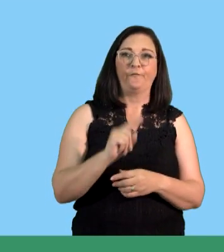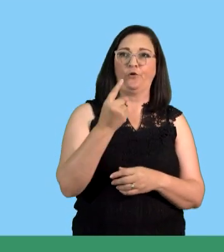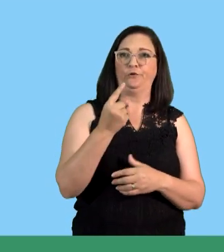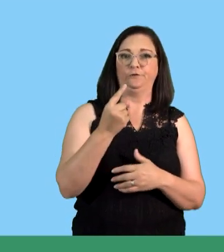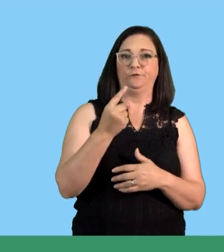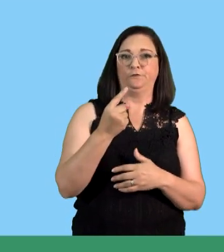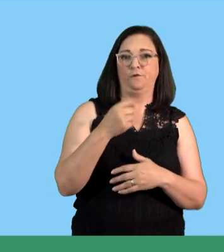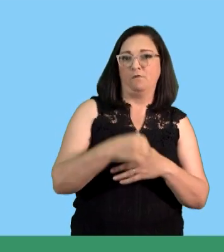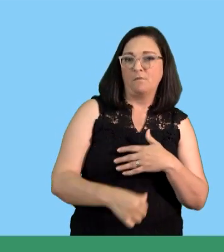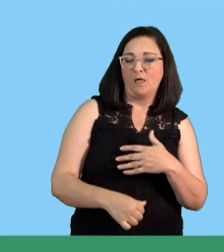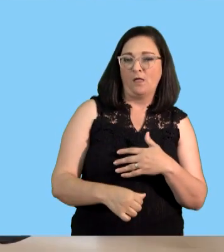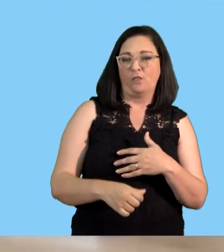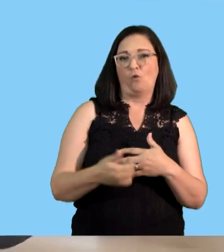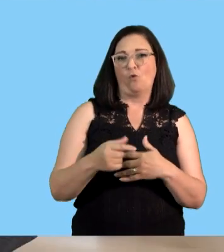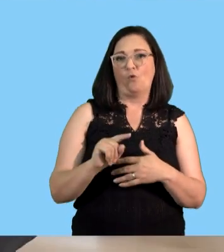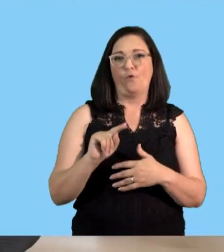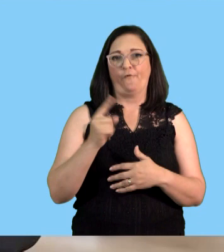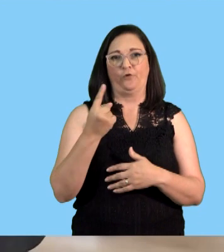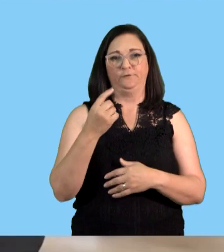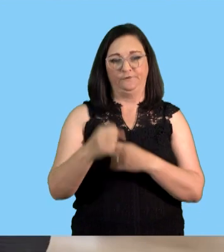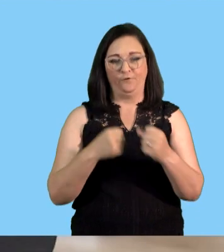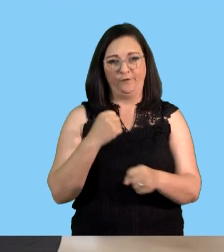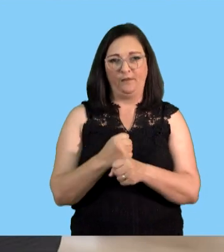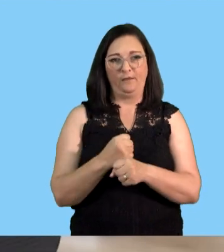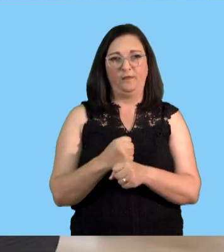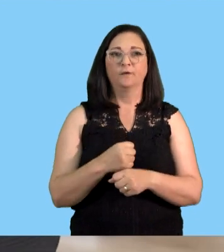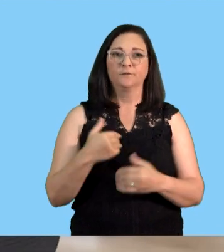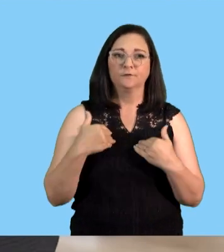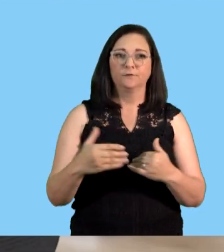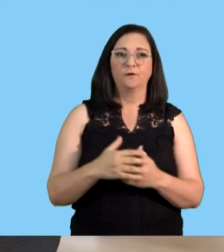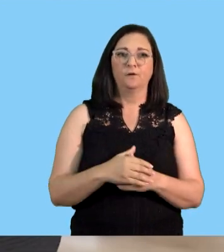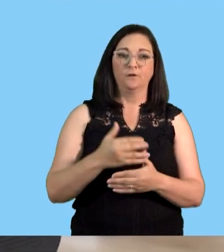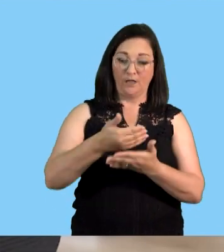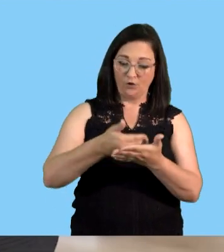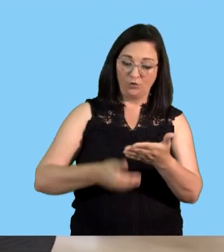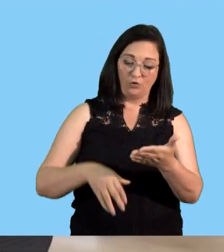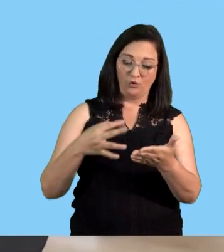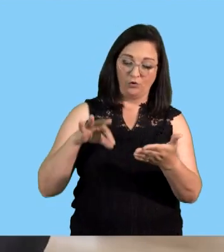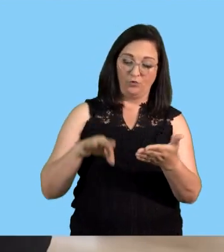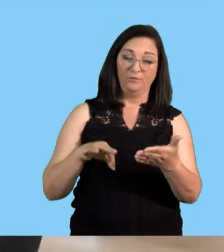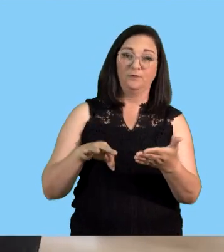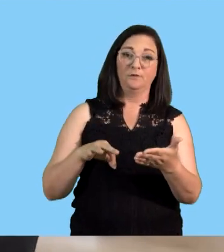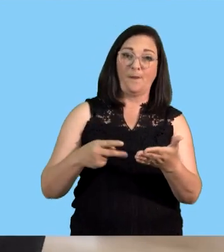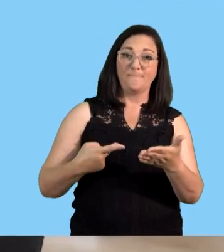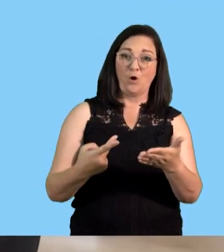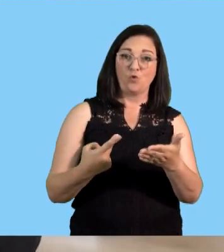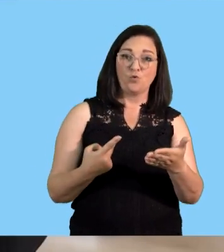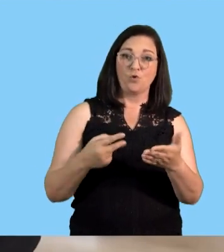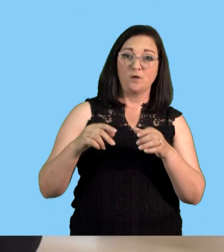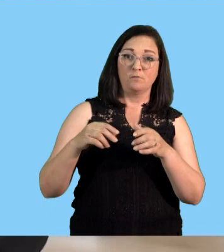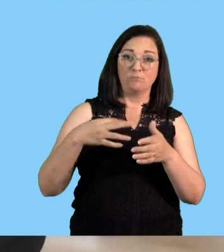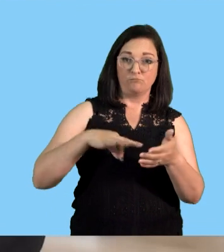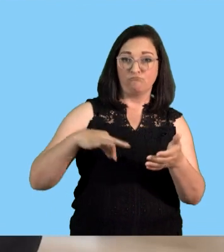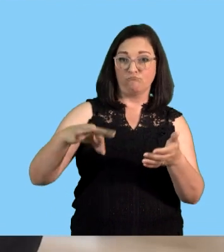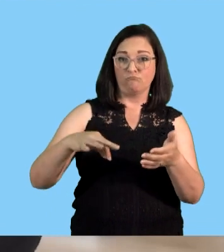of which month, which year. That should be indicated in the employment contract. Remember, it should be an agreement between the